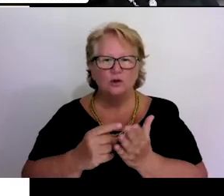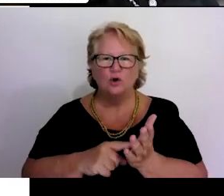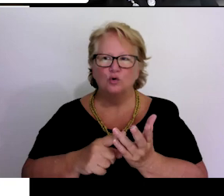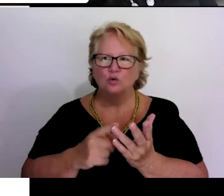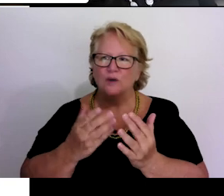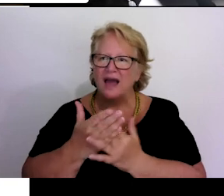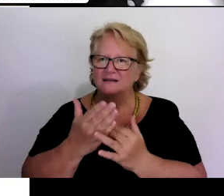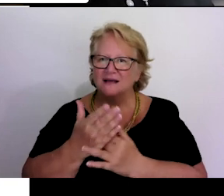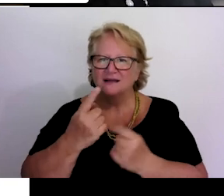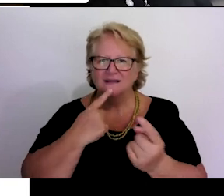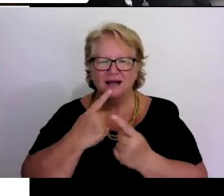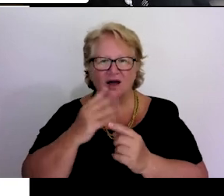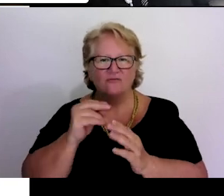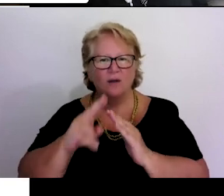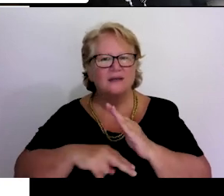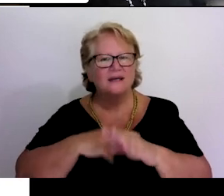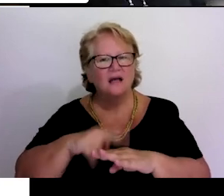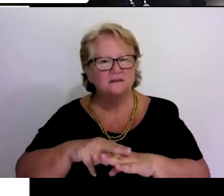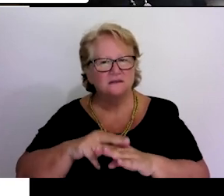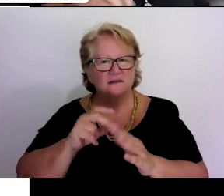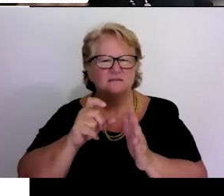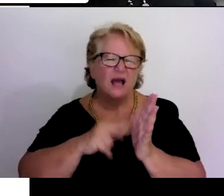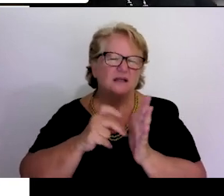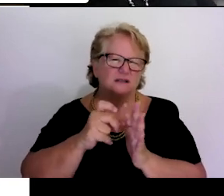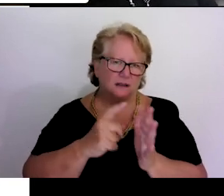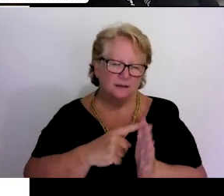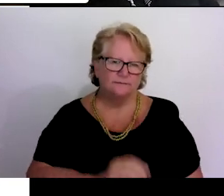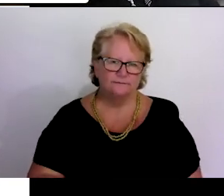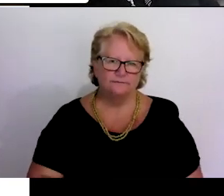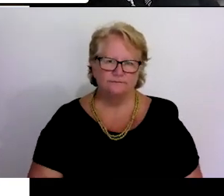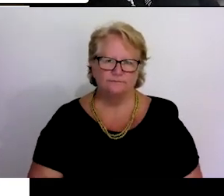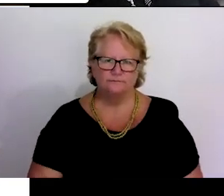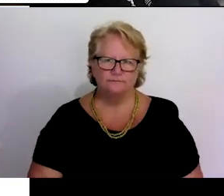access data from the National Disability Data Asset.